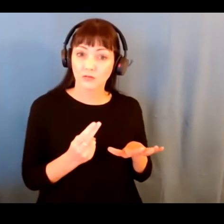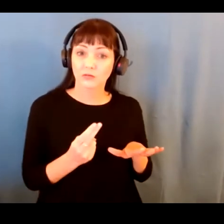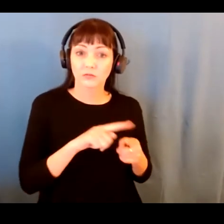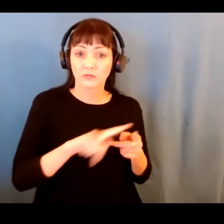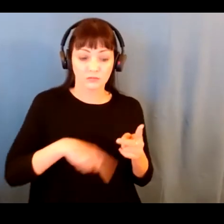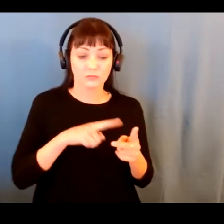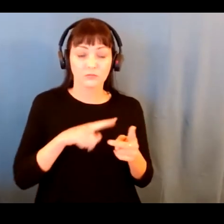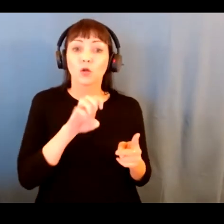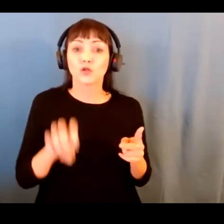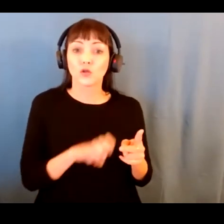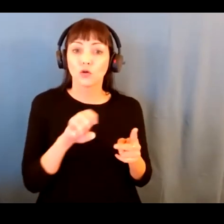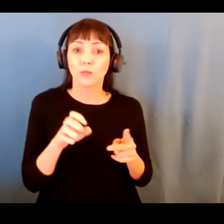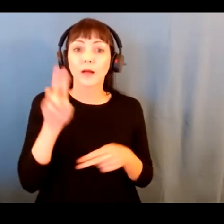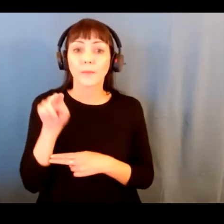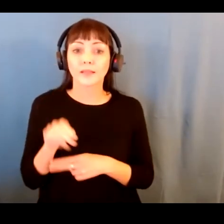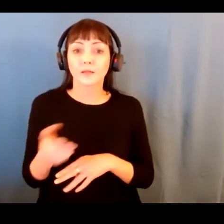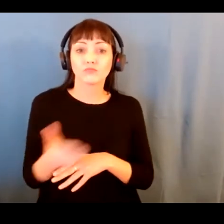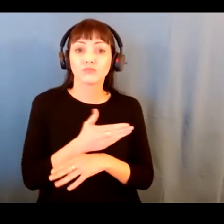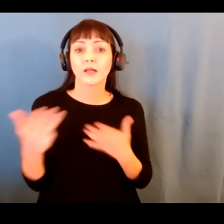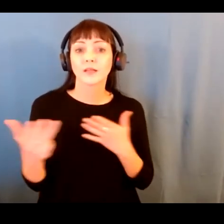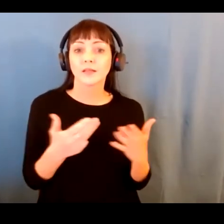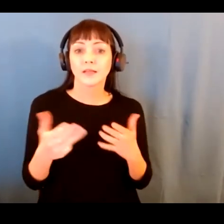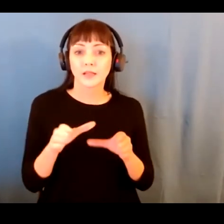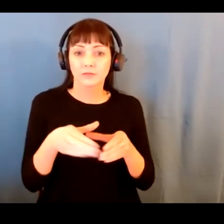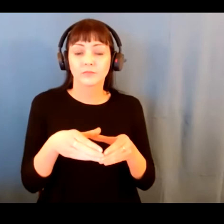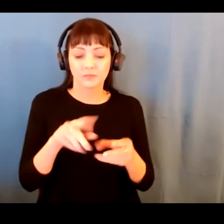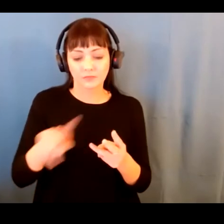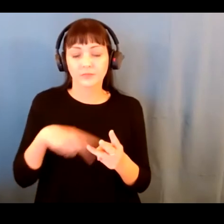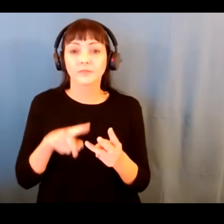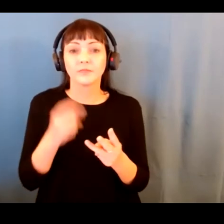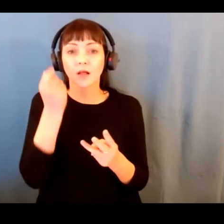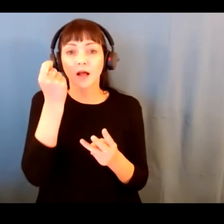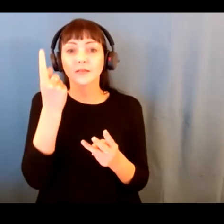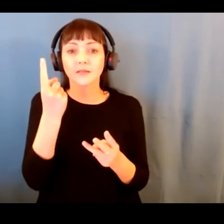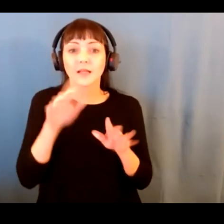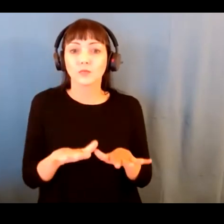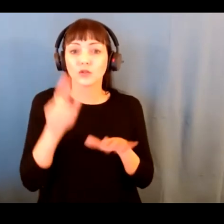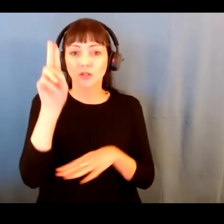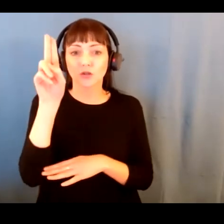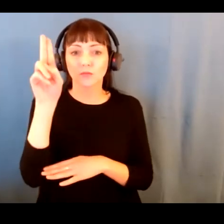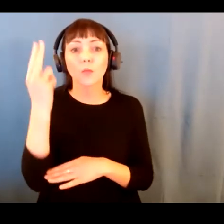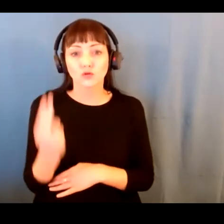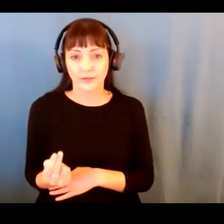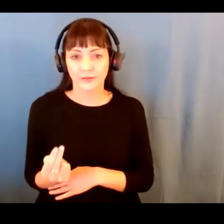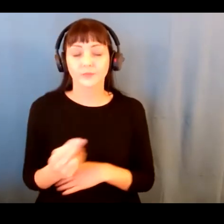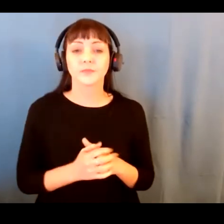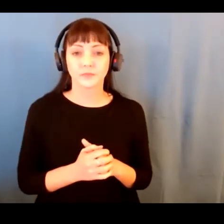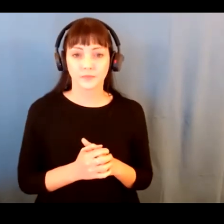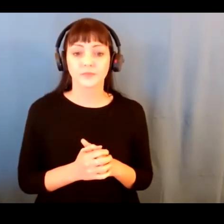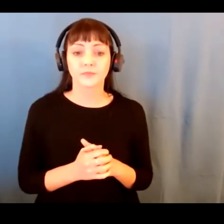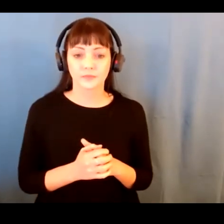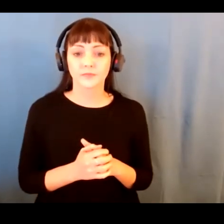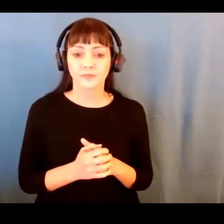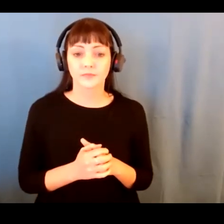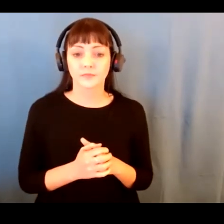the European Paintings Pre-1900 Network, and Understanding British Portraits. The events are setting out